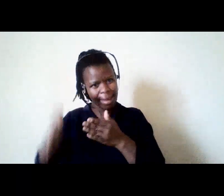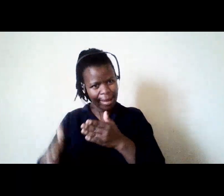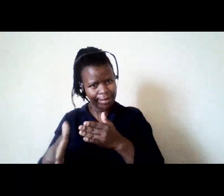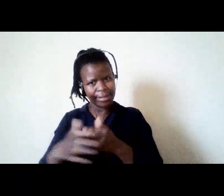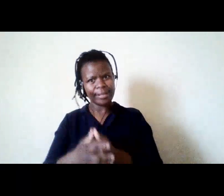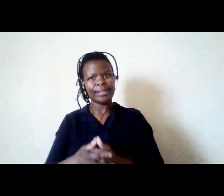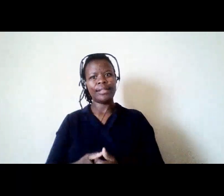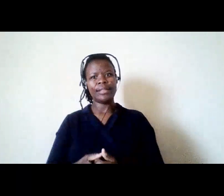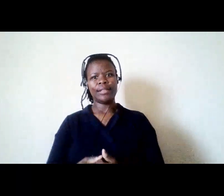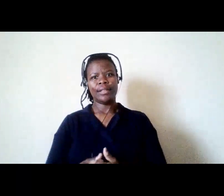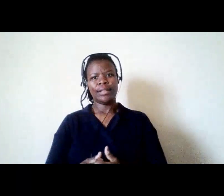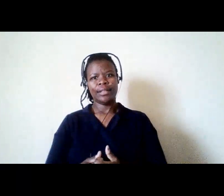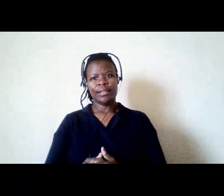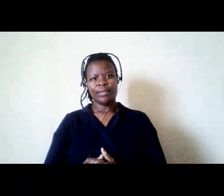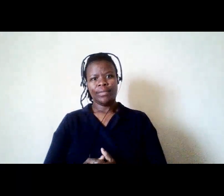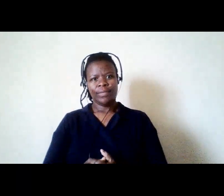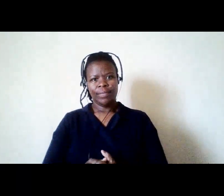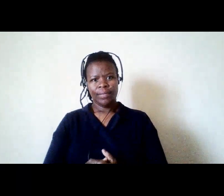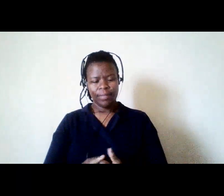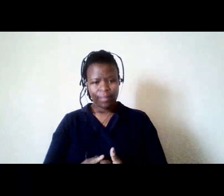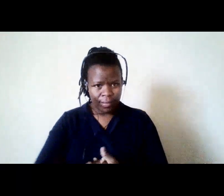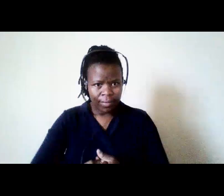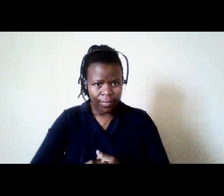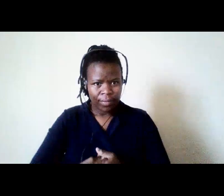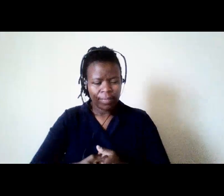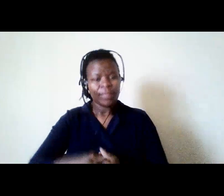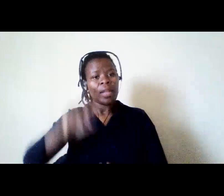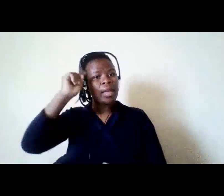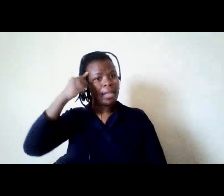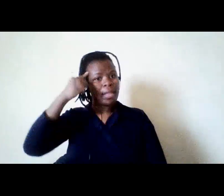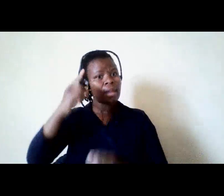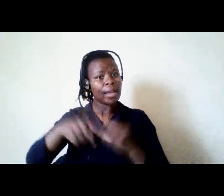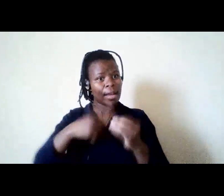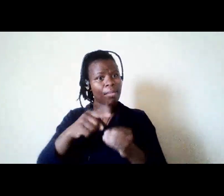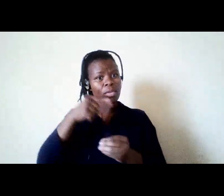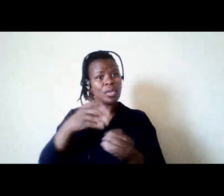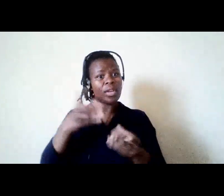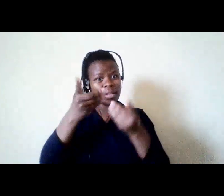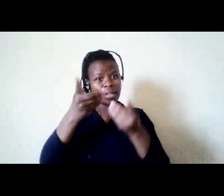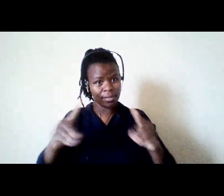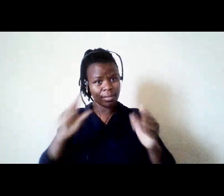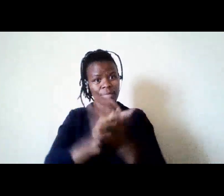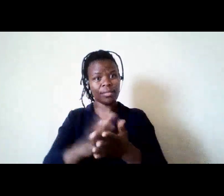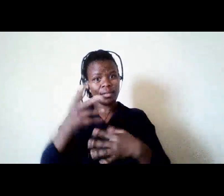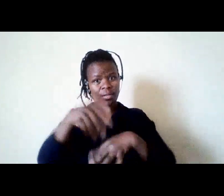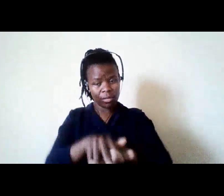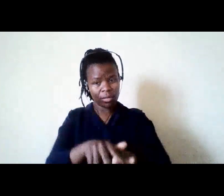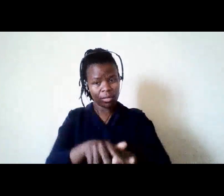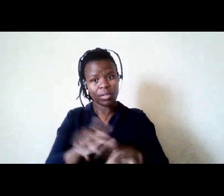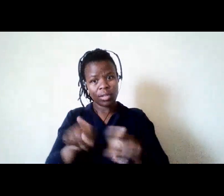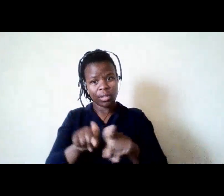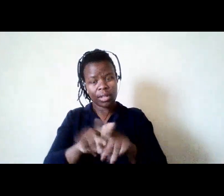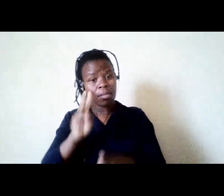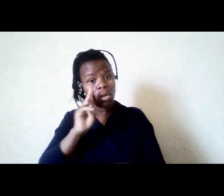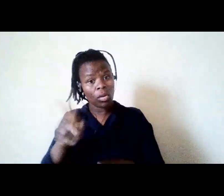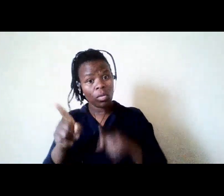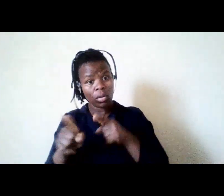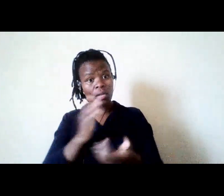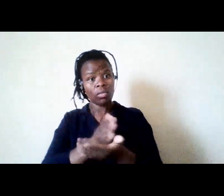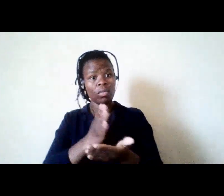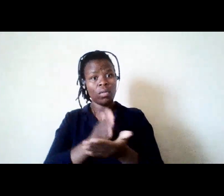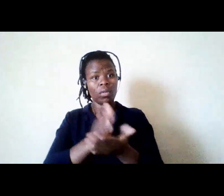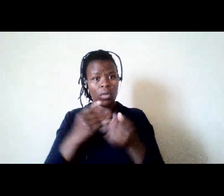me think about diversity, inclusion, because every time I'm watching about looking at it, I see different. And I'm sure you would have heard in the